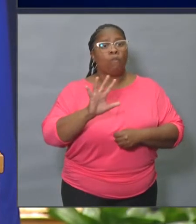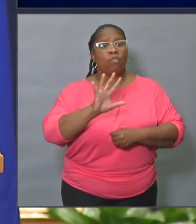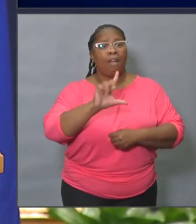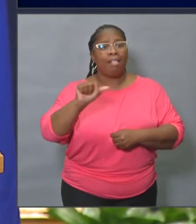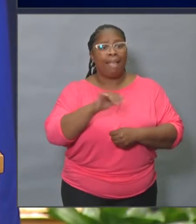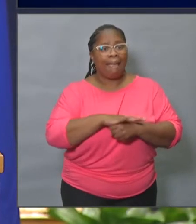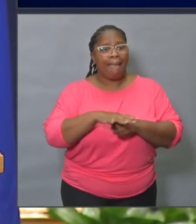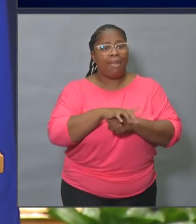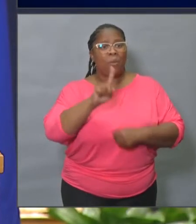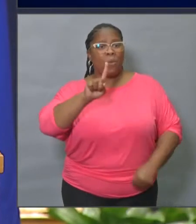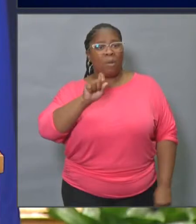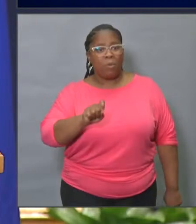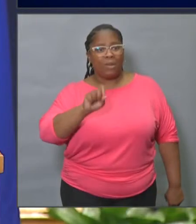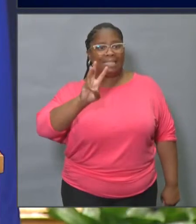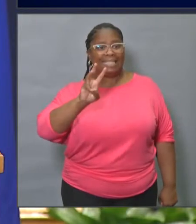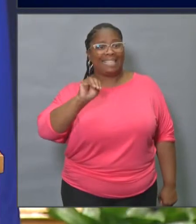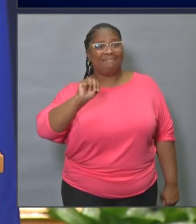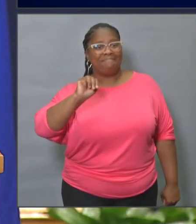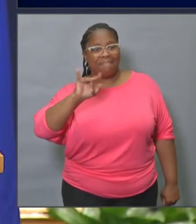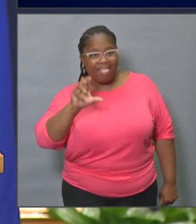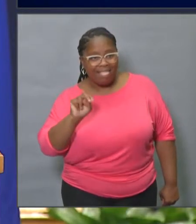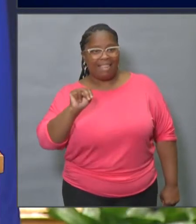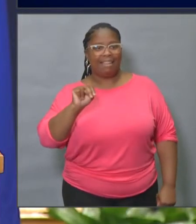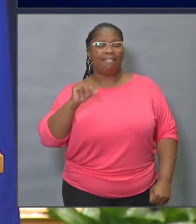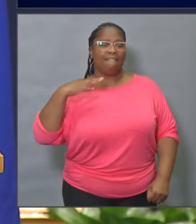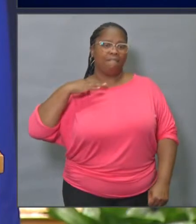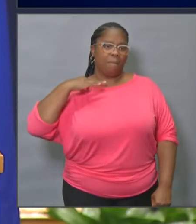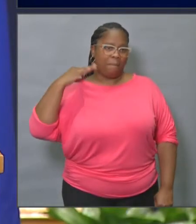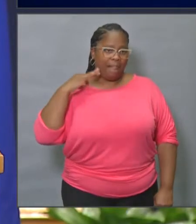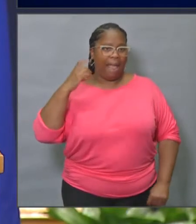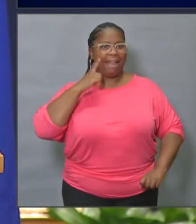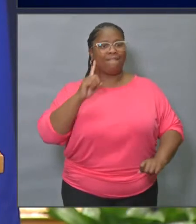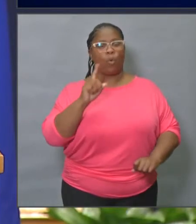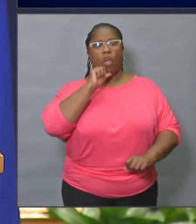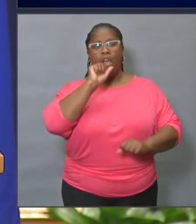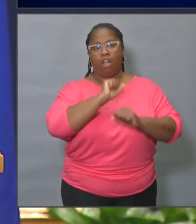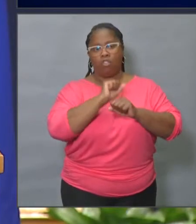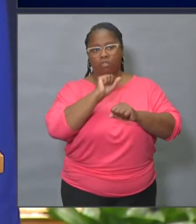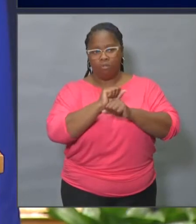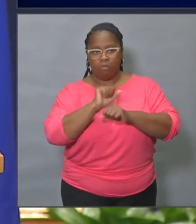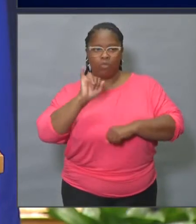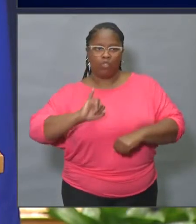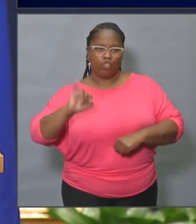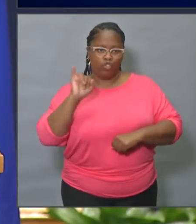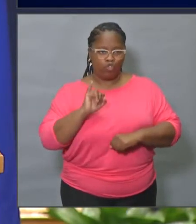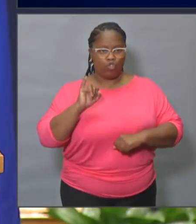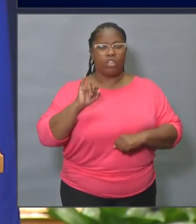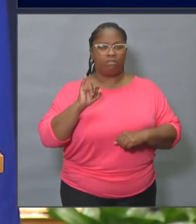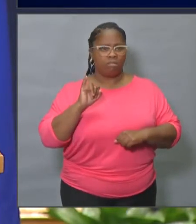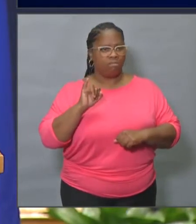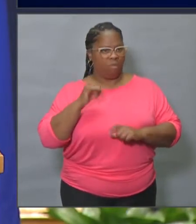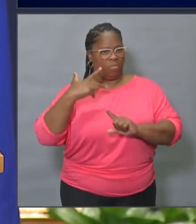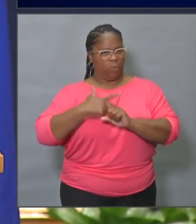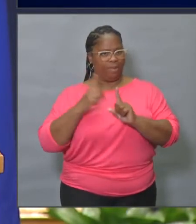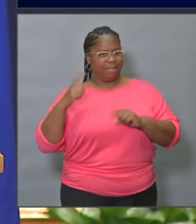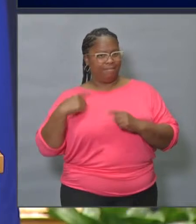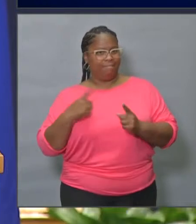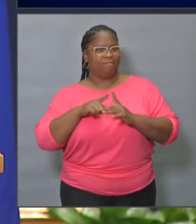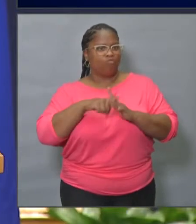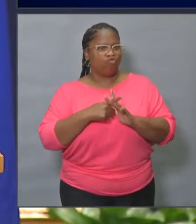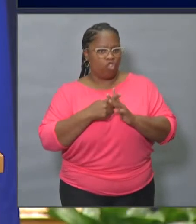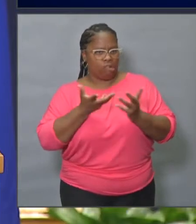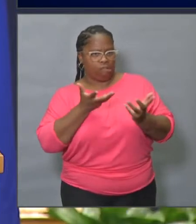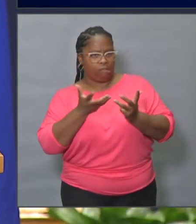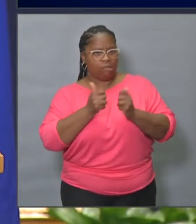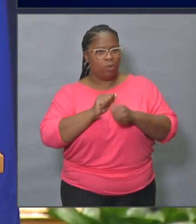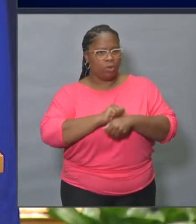residents have filed for unemployment insurance claims in the 3 months that we have been dealing with this crisis. We know